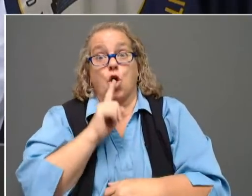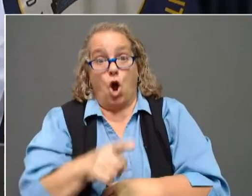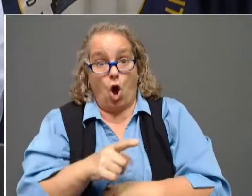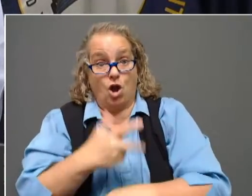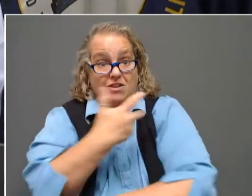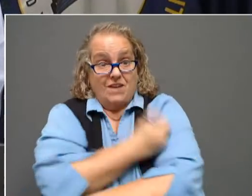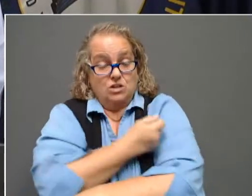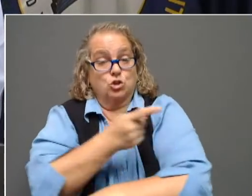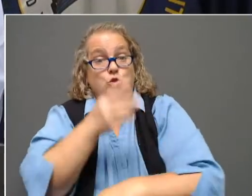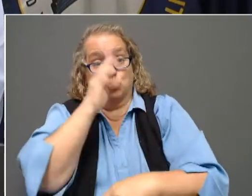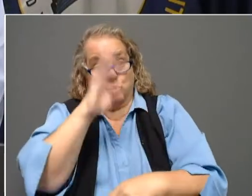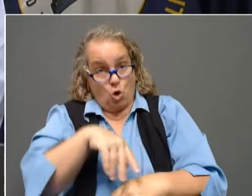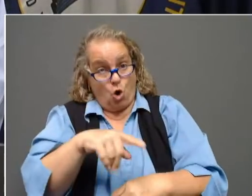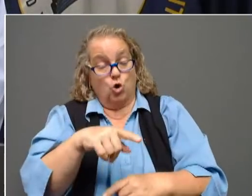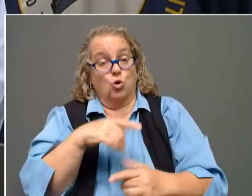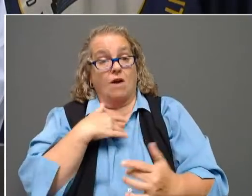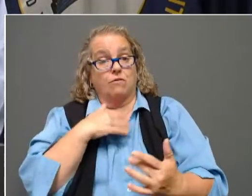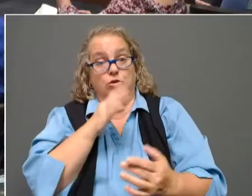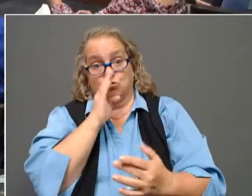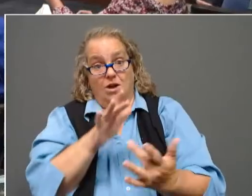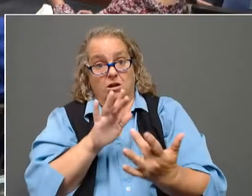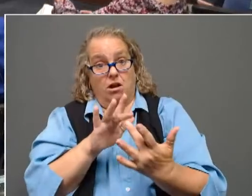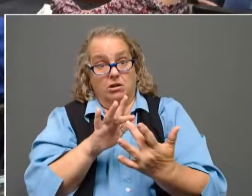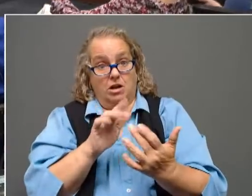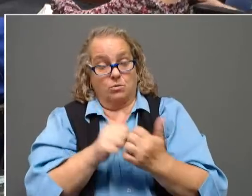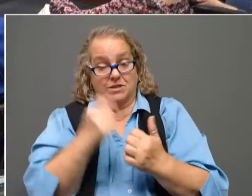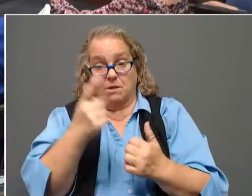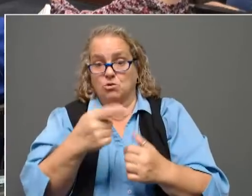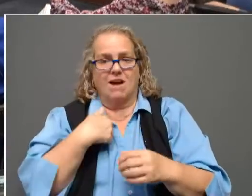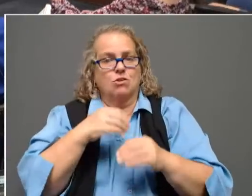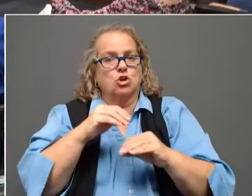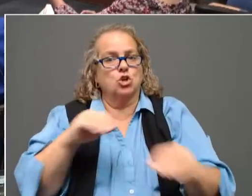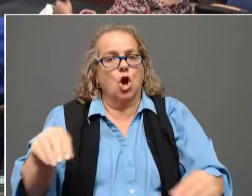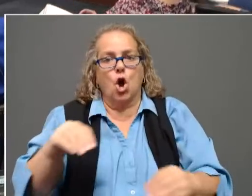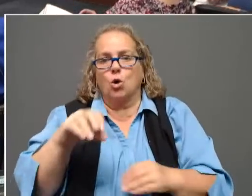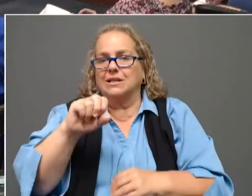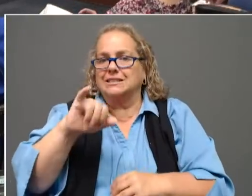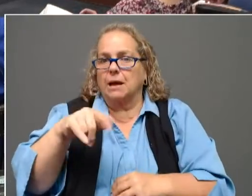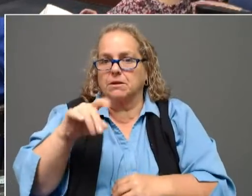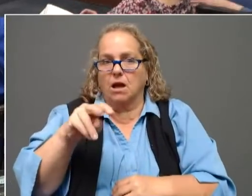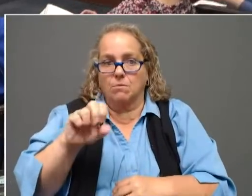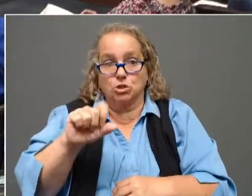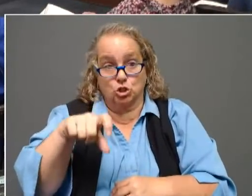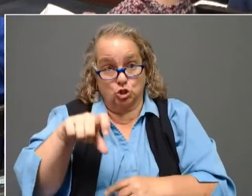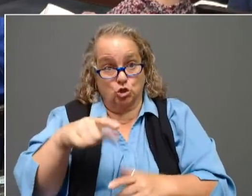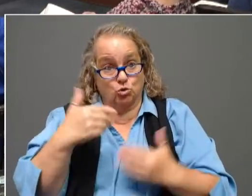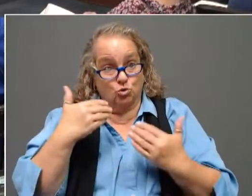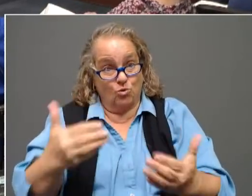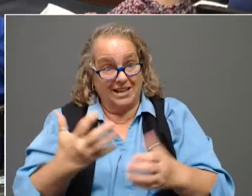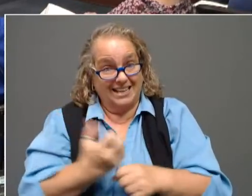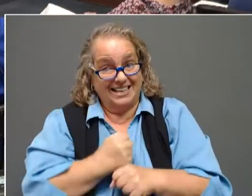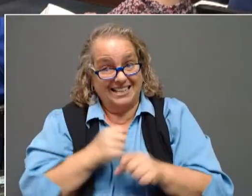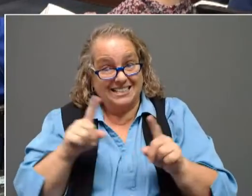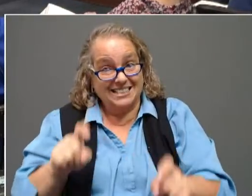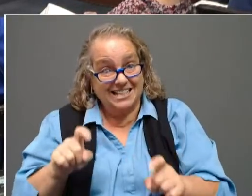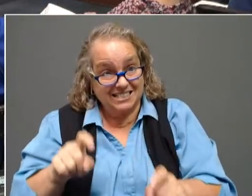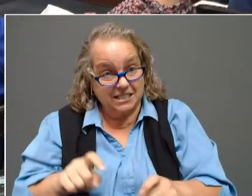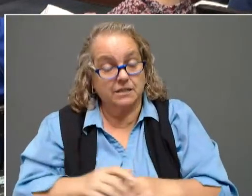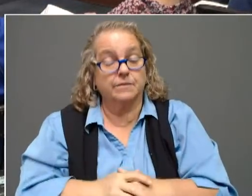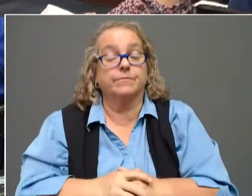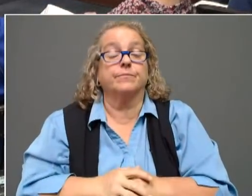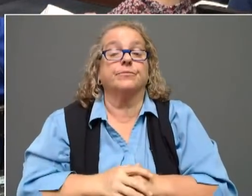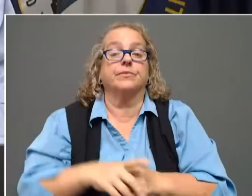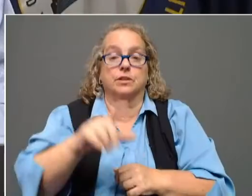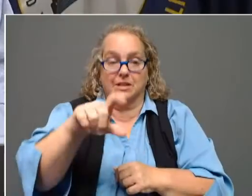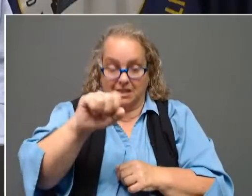contact, but you have no symptoms, should you still go ahead and get tested? So you should get tested, but as Dr. Stack was